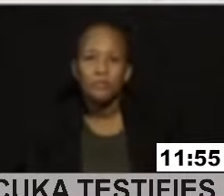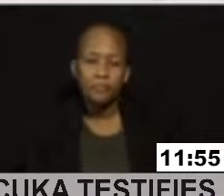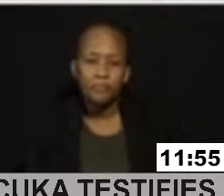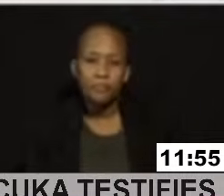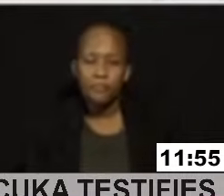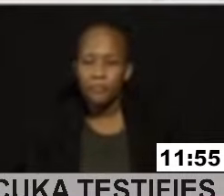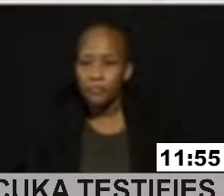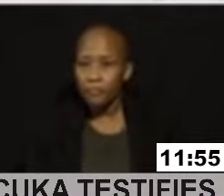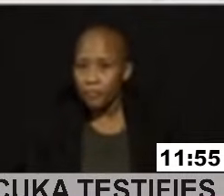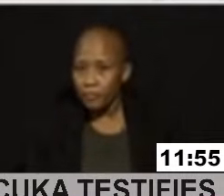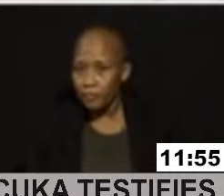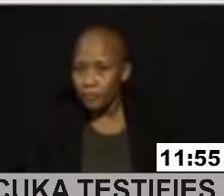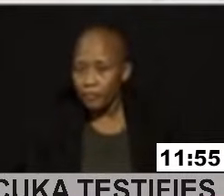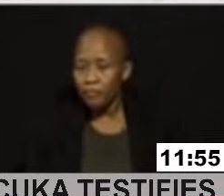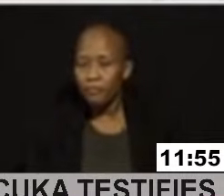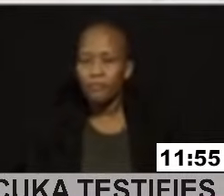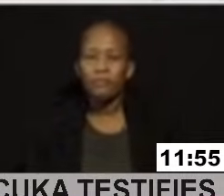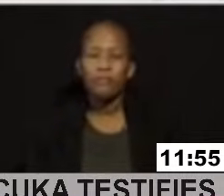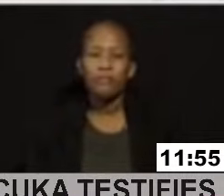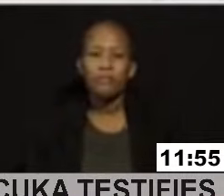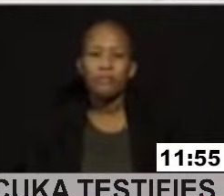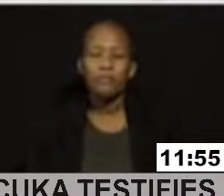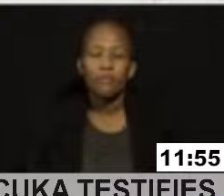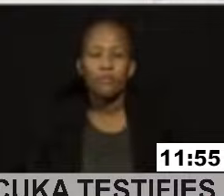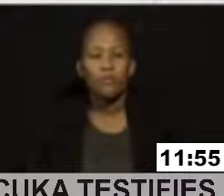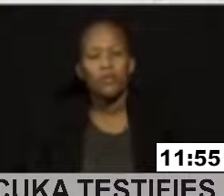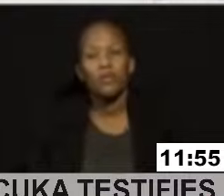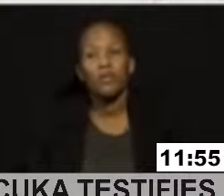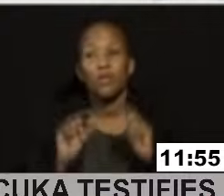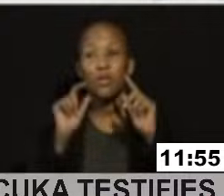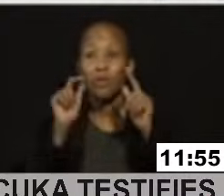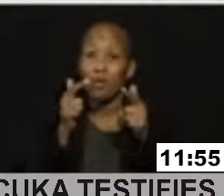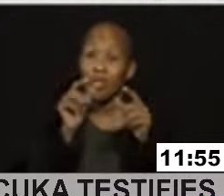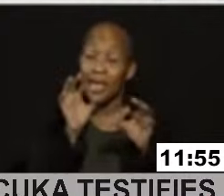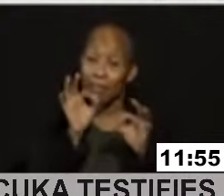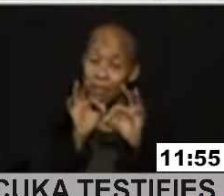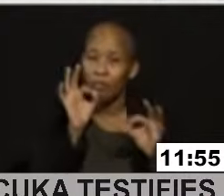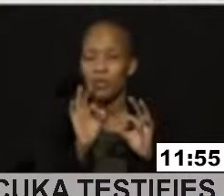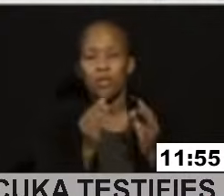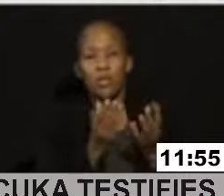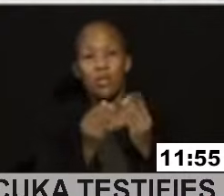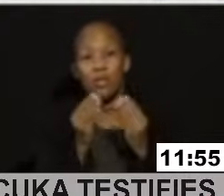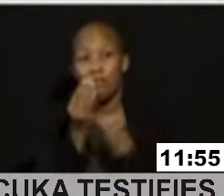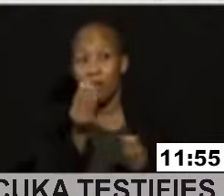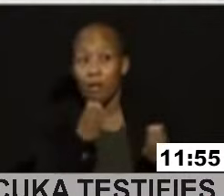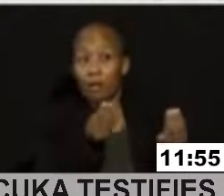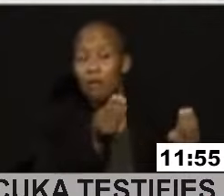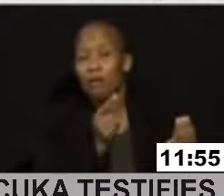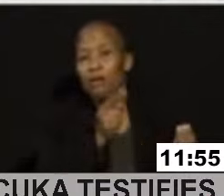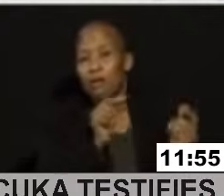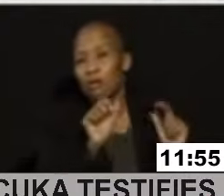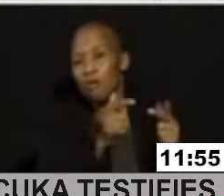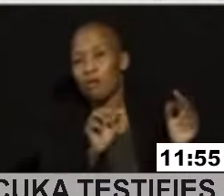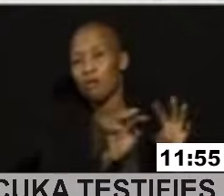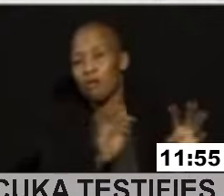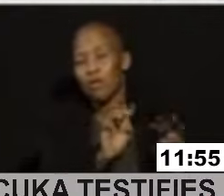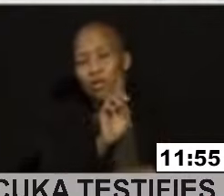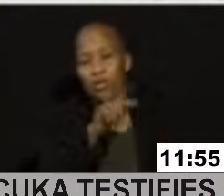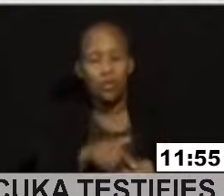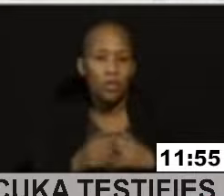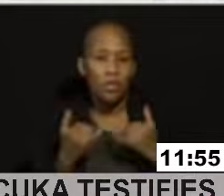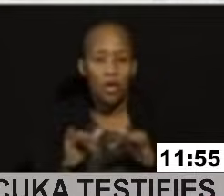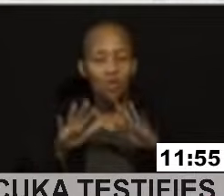Commission, I mean, that's an abstract number, but rooting it with what was happening on the ground,